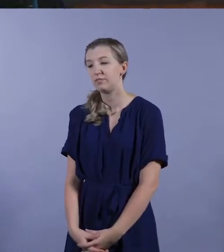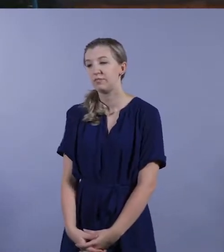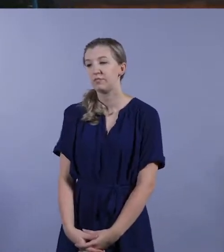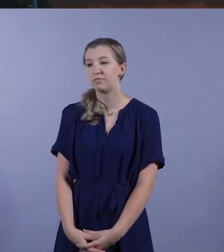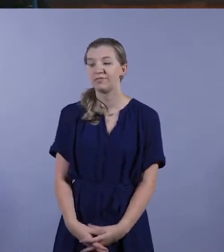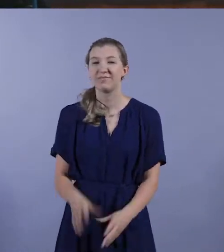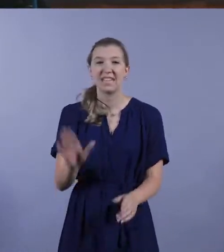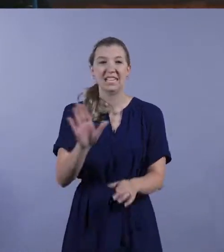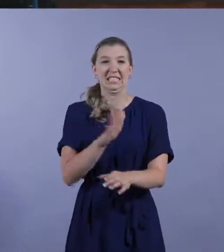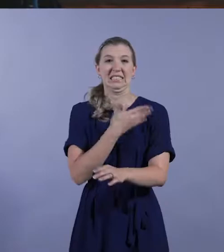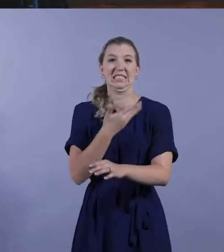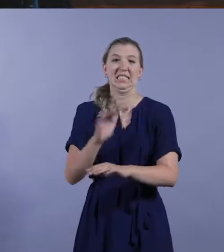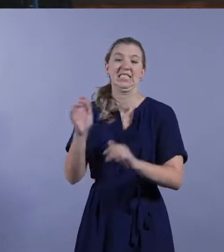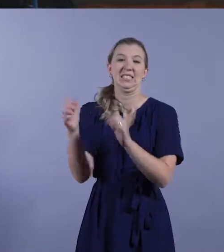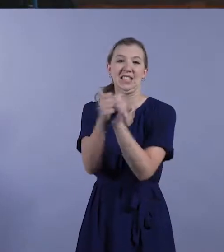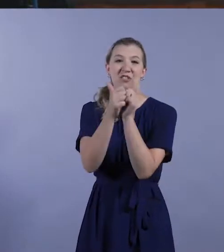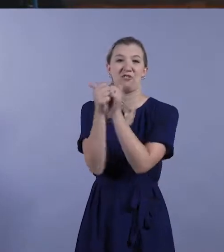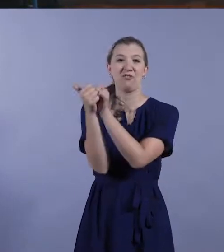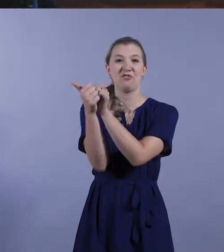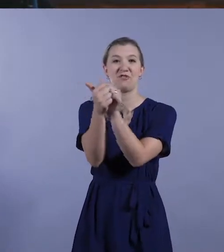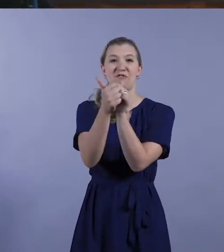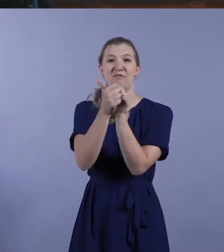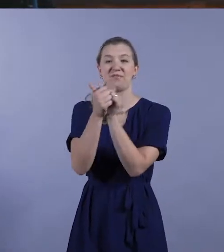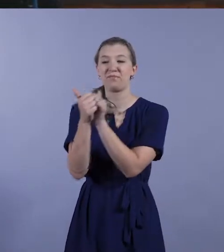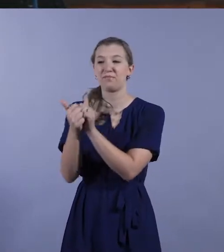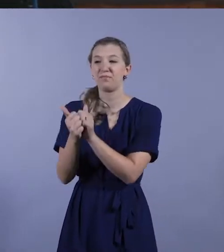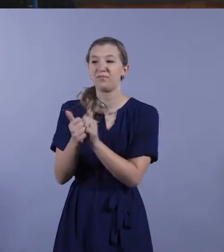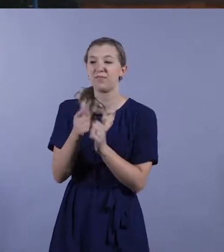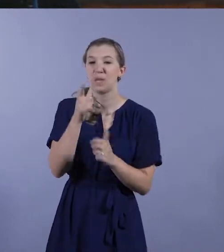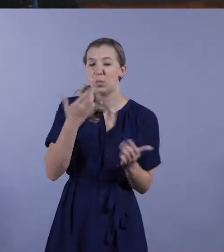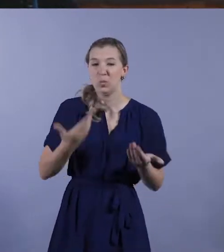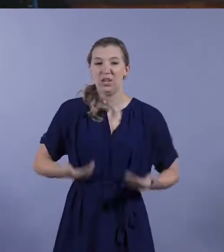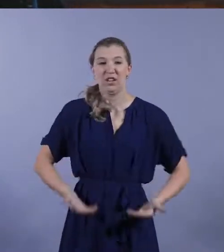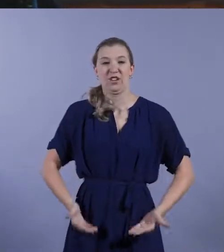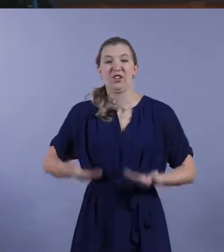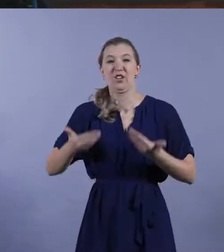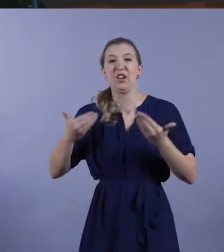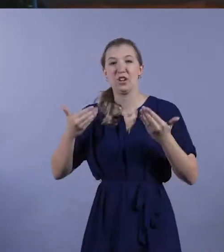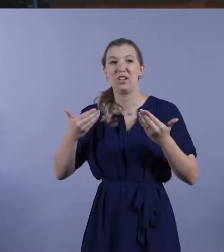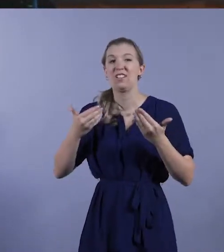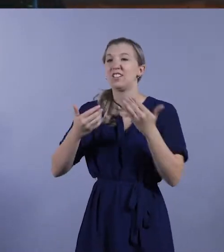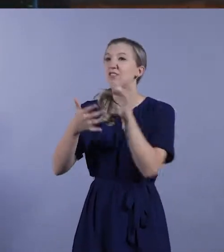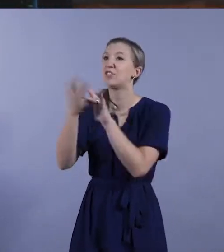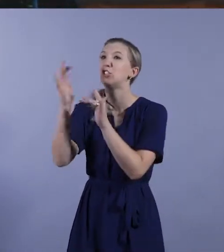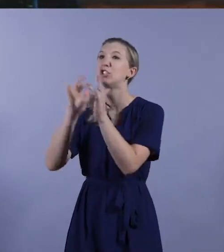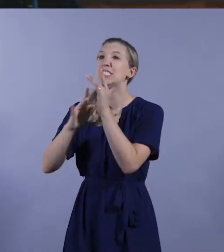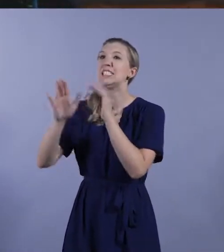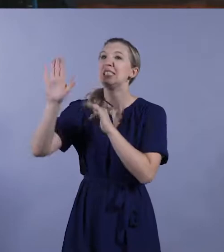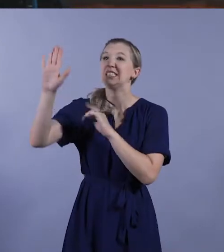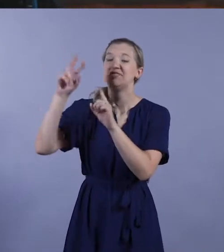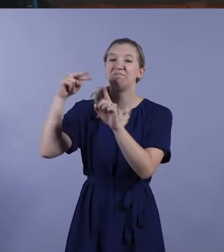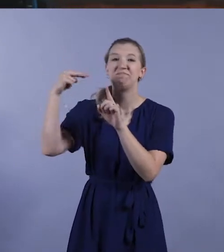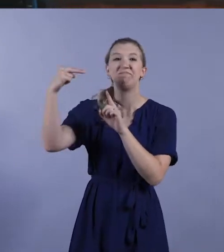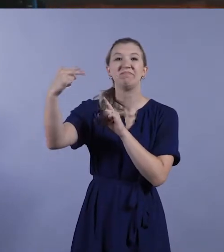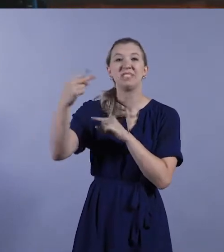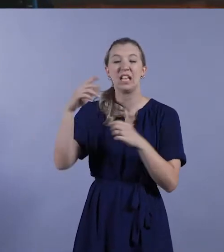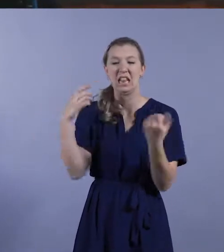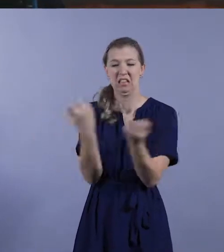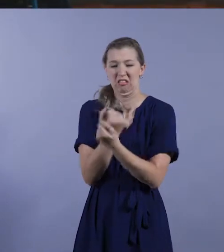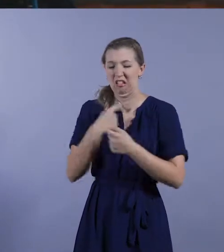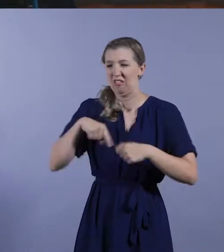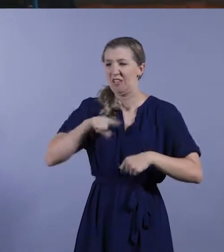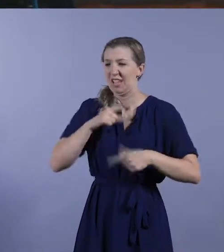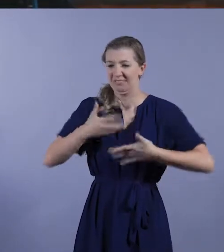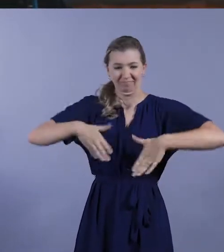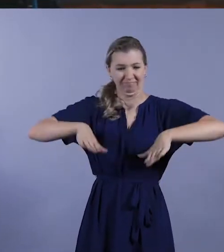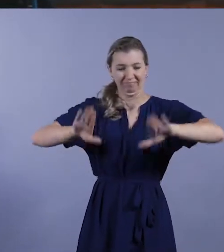Sing this out together, church, about who we are through Jesus Christ, who loved us, who gave